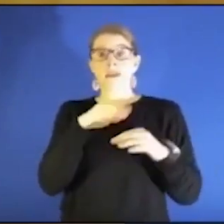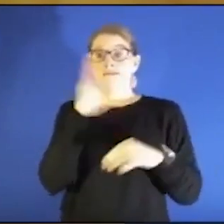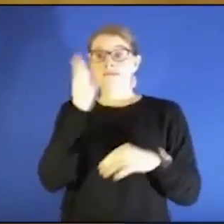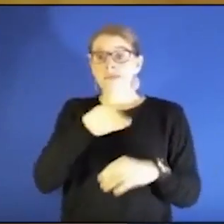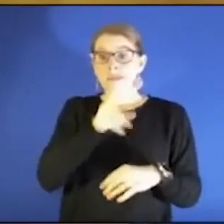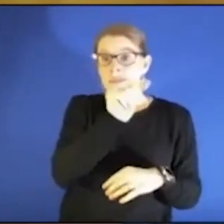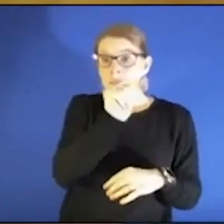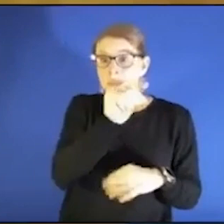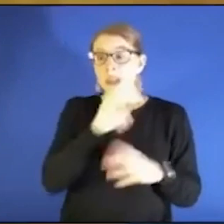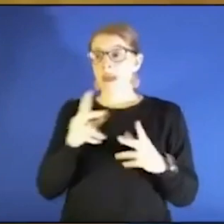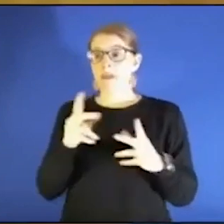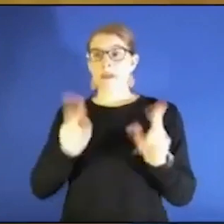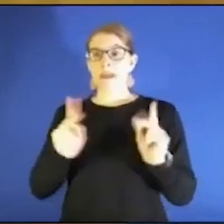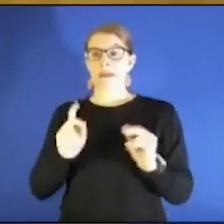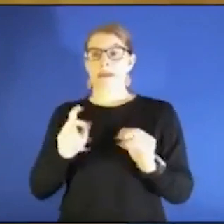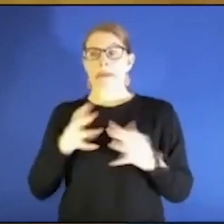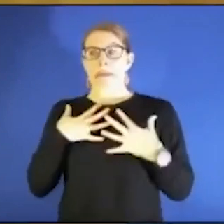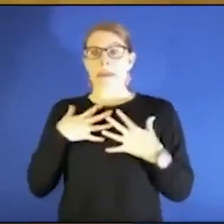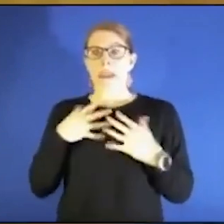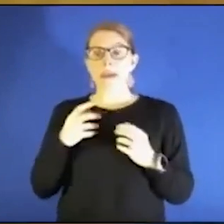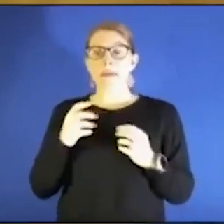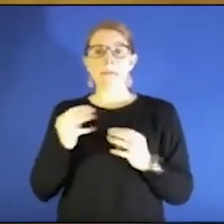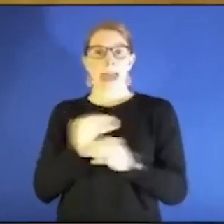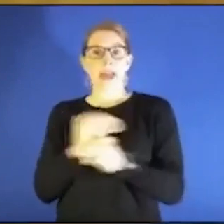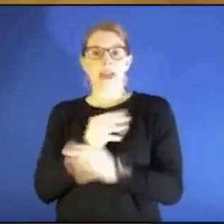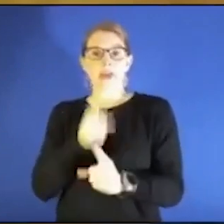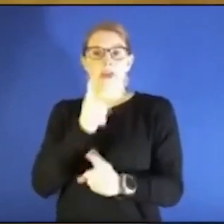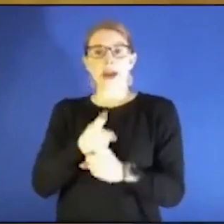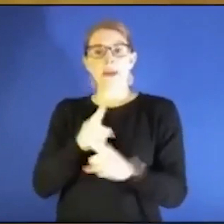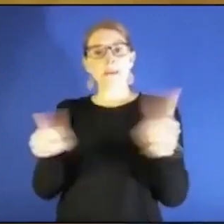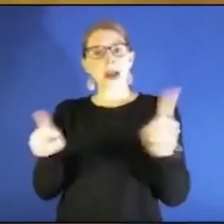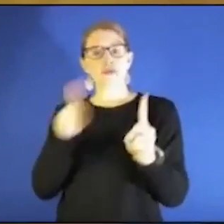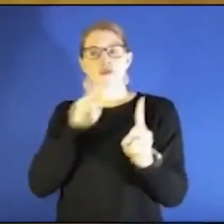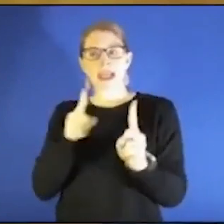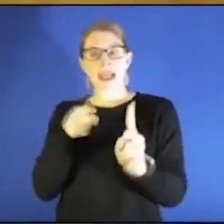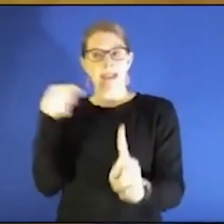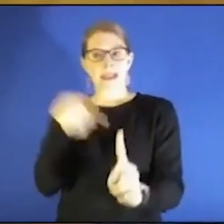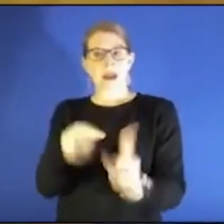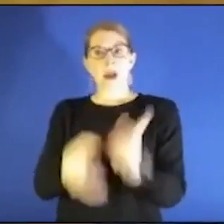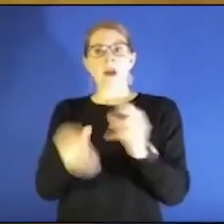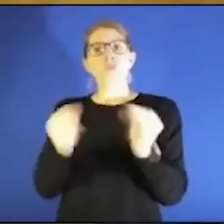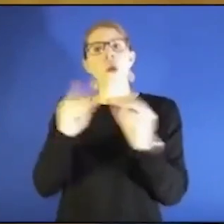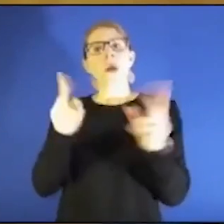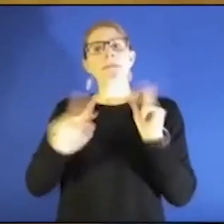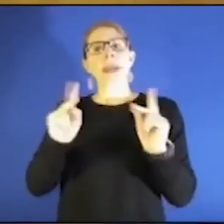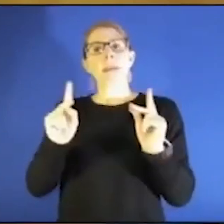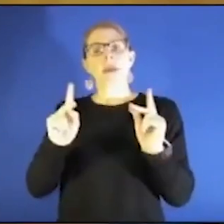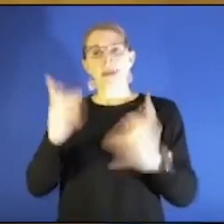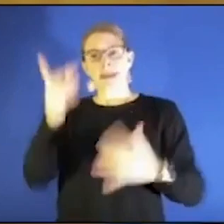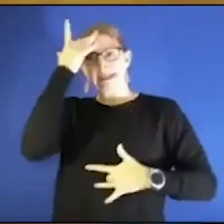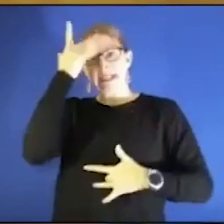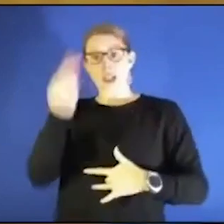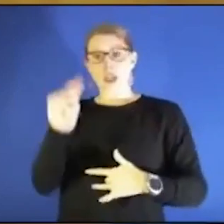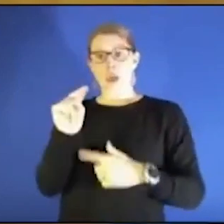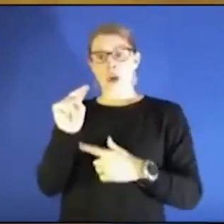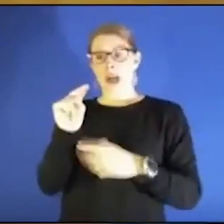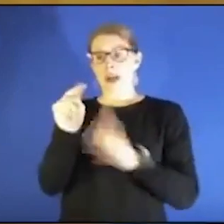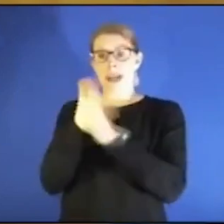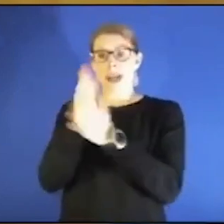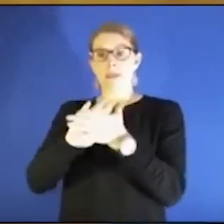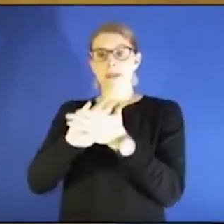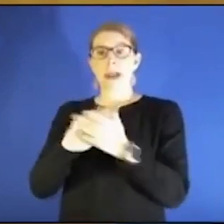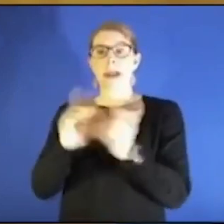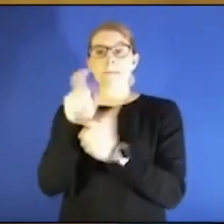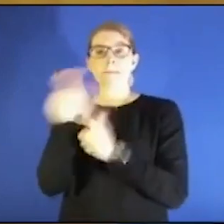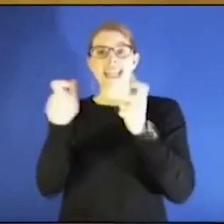of math, right? But the reality is the more people who are sick, the more that numerator becomes a bigger number. And that's why we're seeing that burden